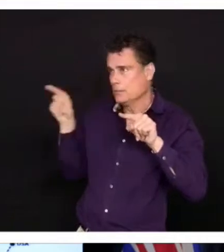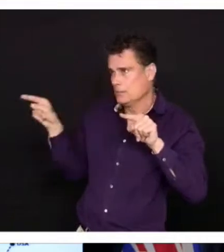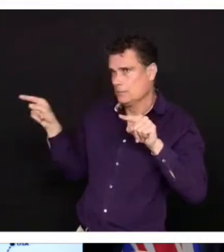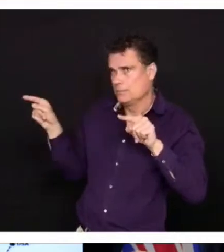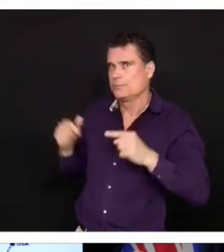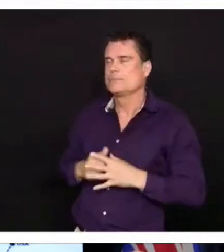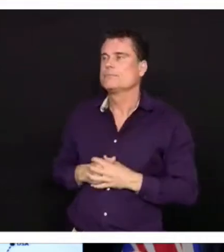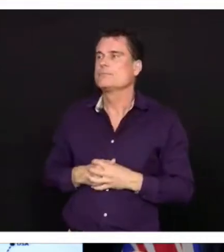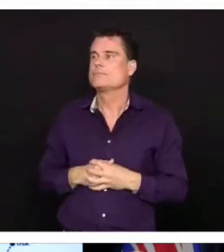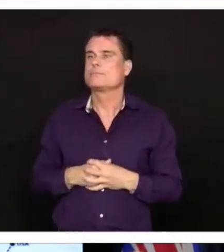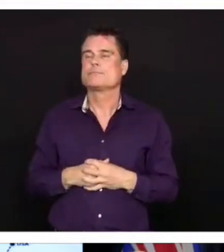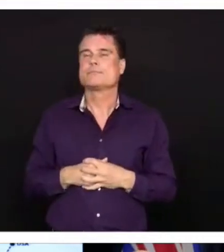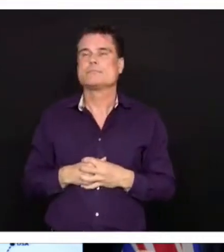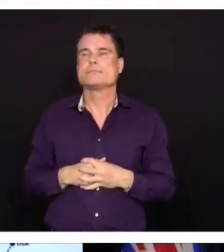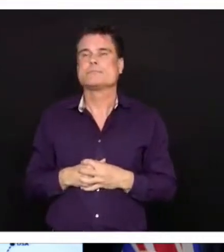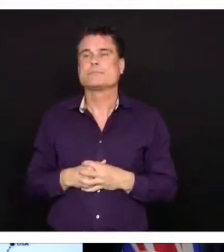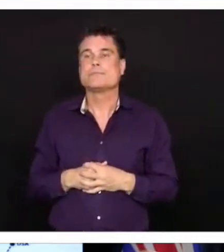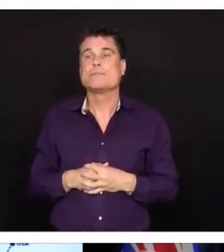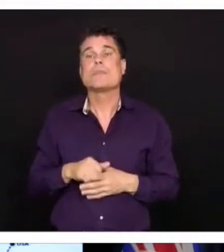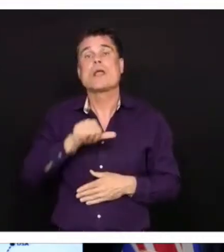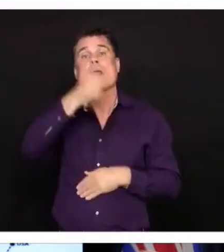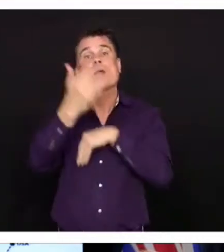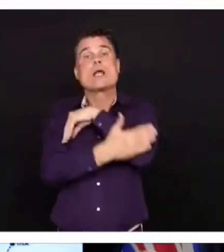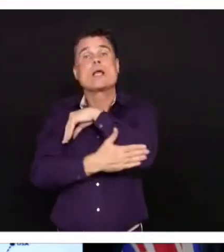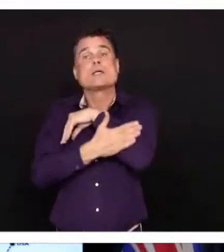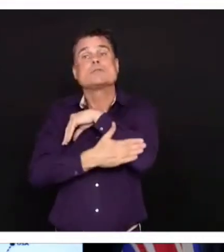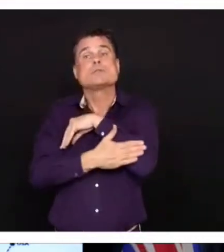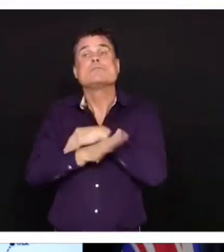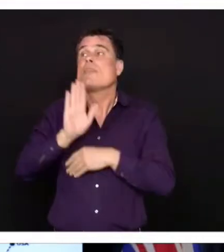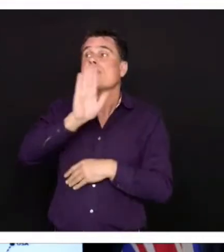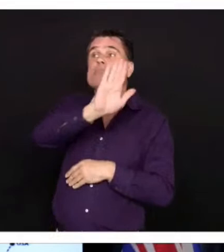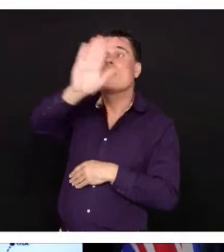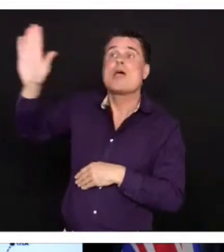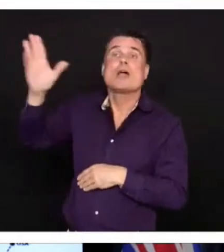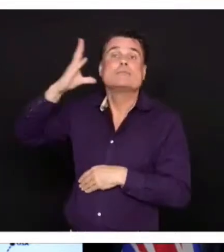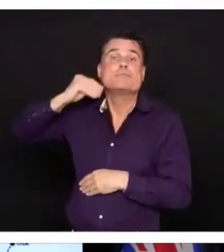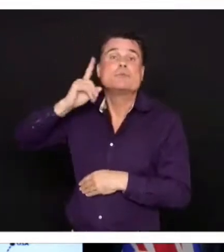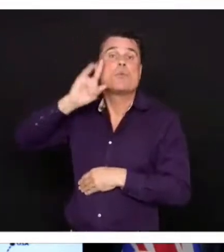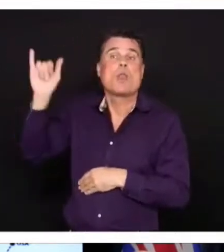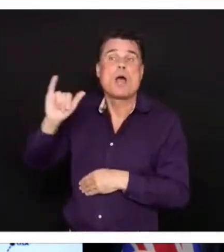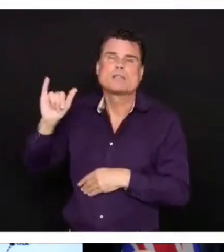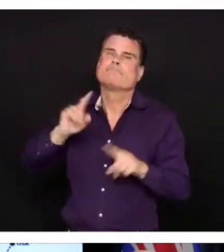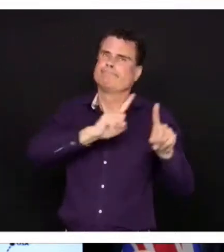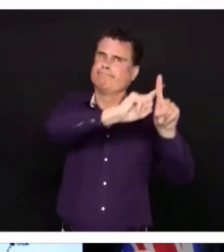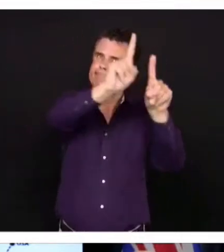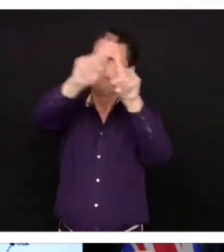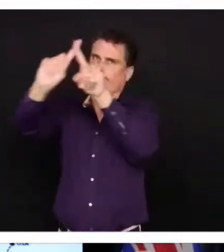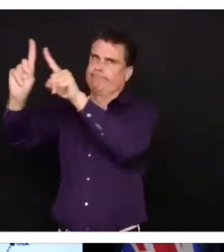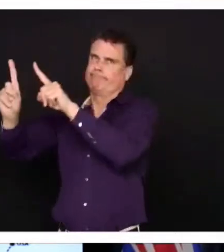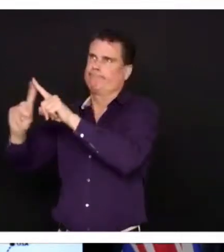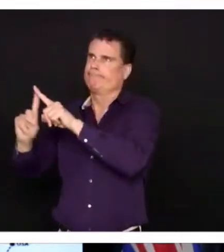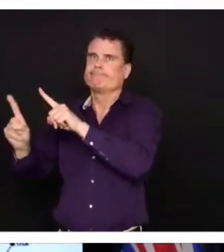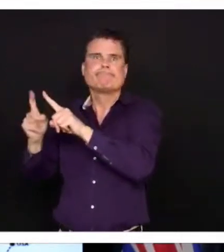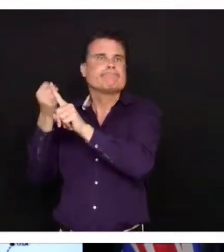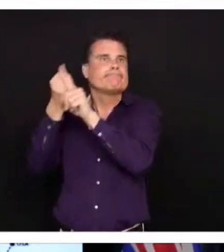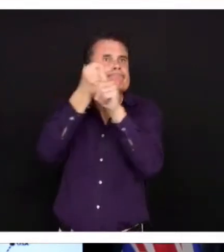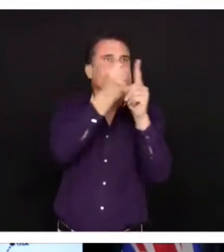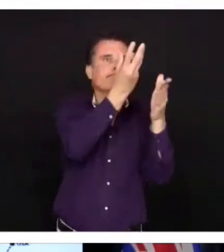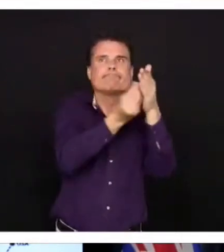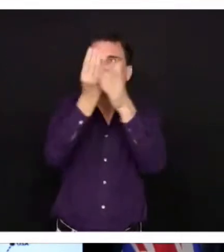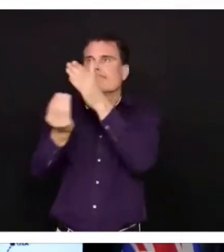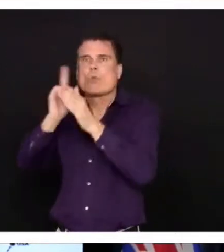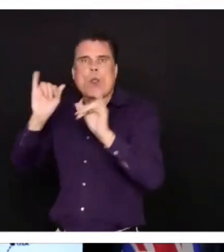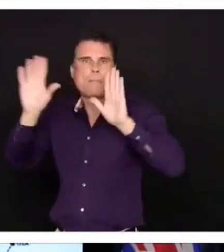homes. But this looks at a rate, so deaths per million population, and it compares where we are in BC with the